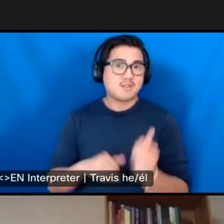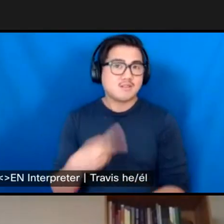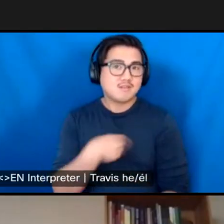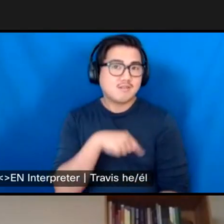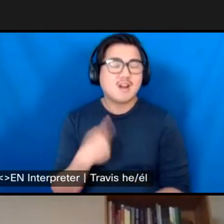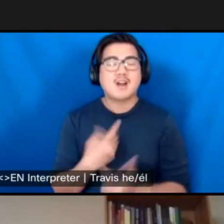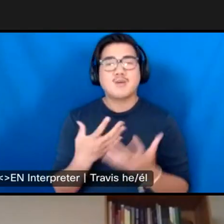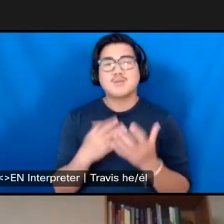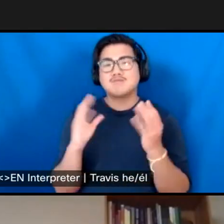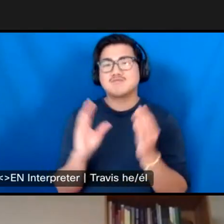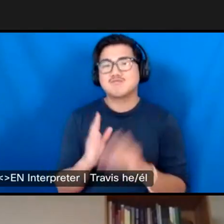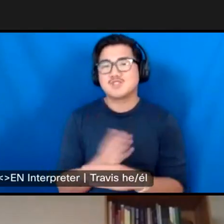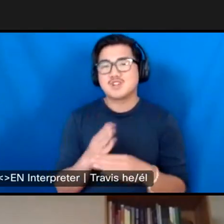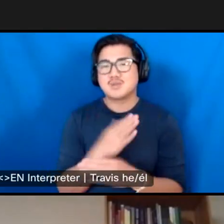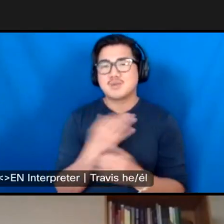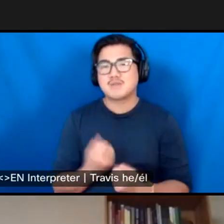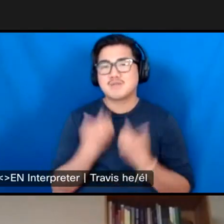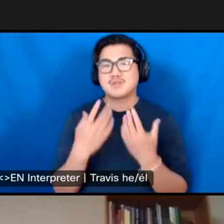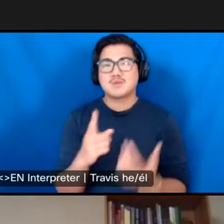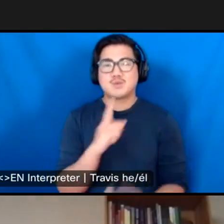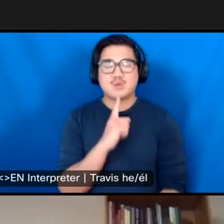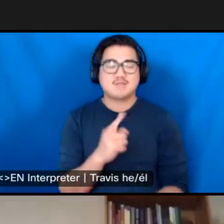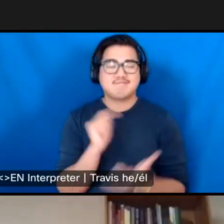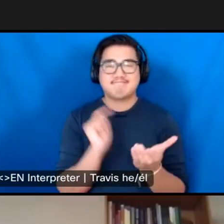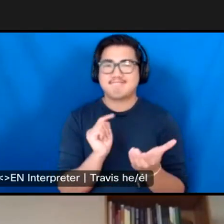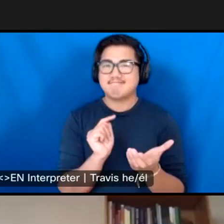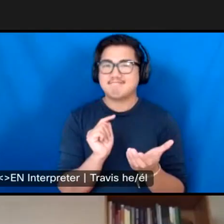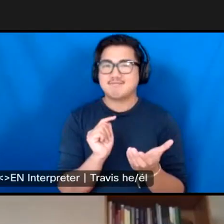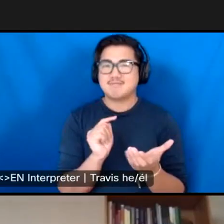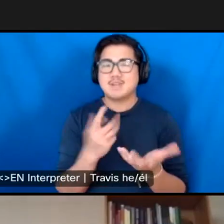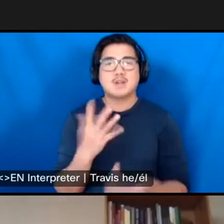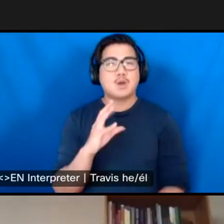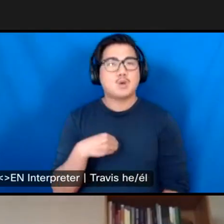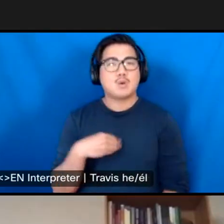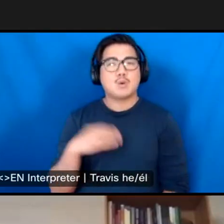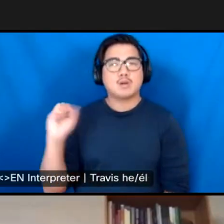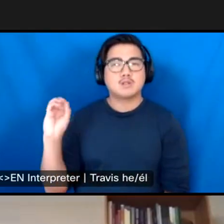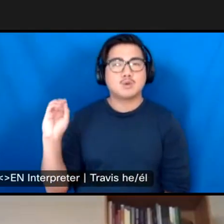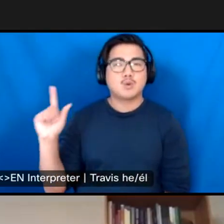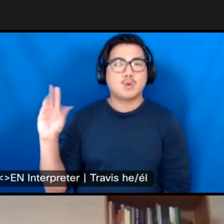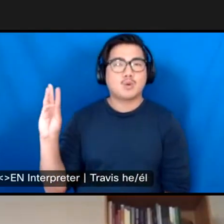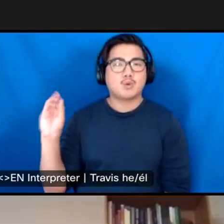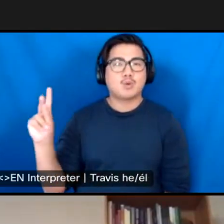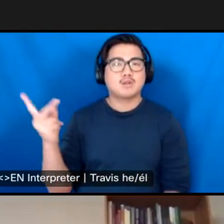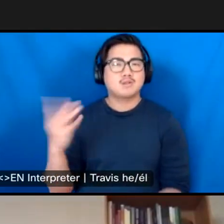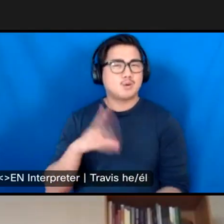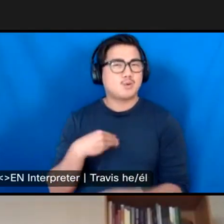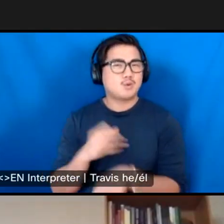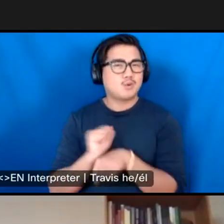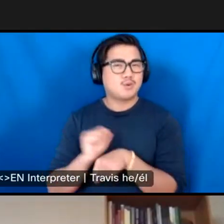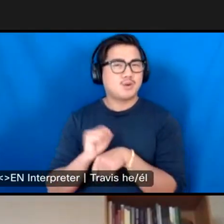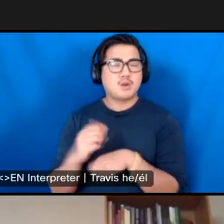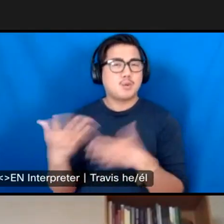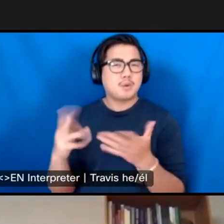with you all that speaks to what soul work is and why it is a communal